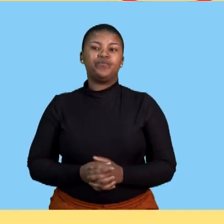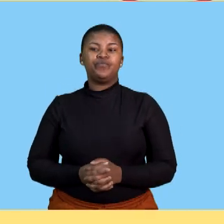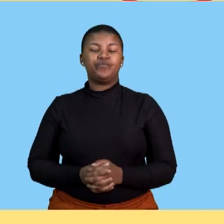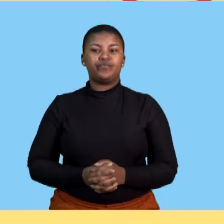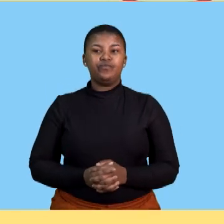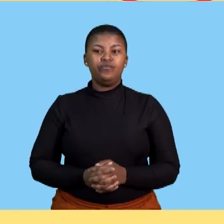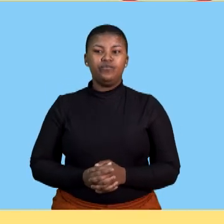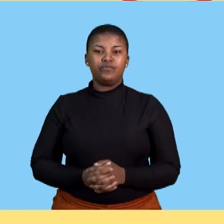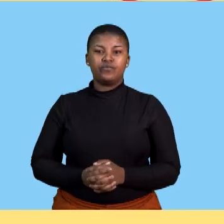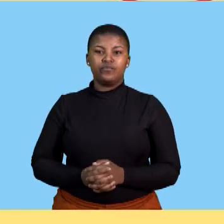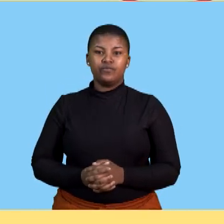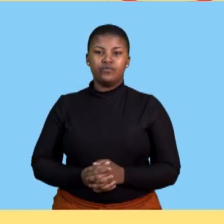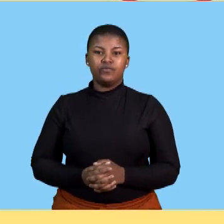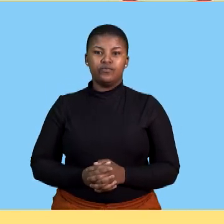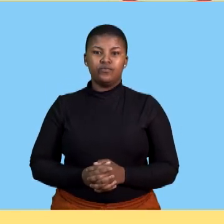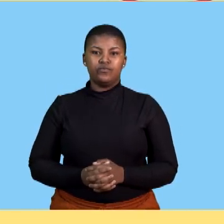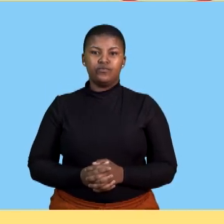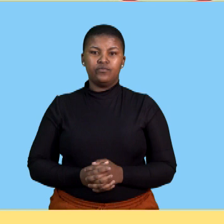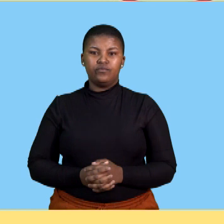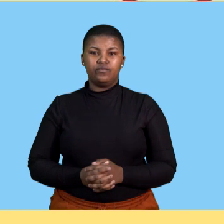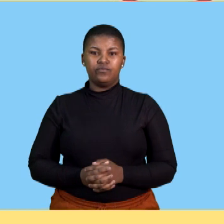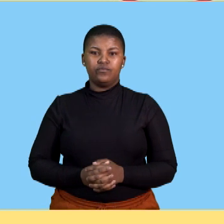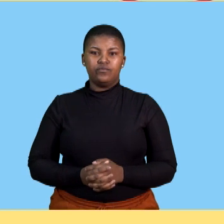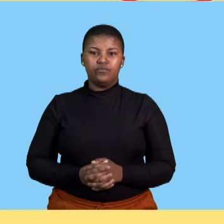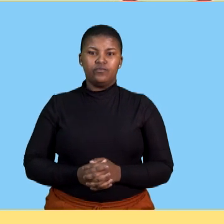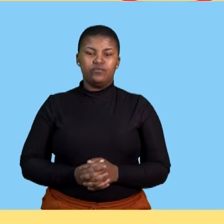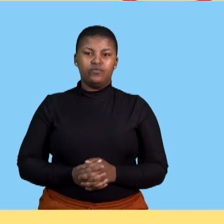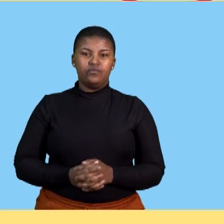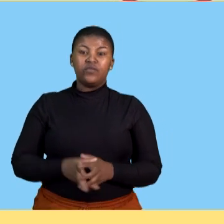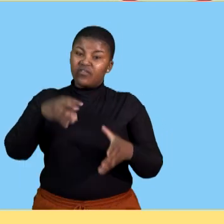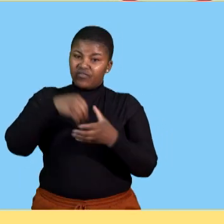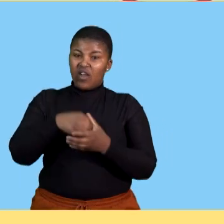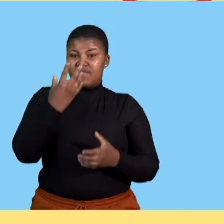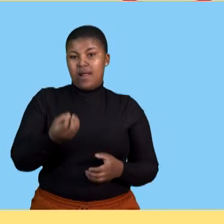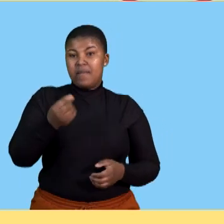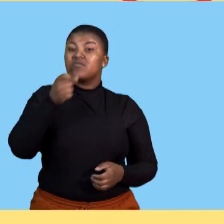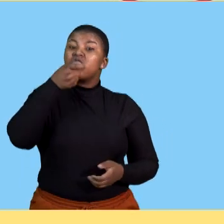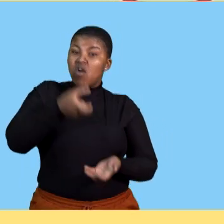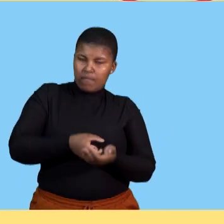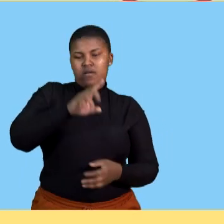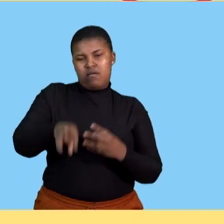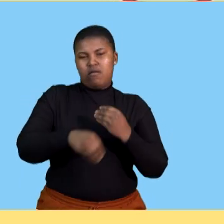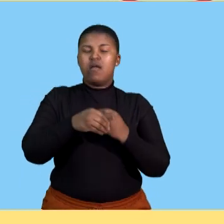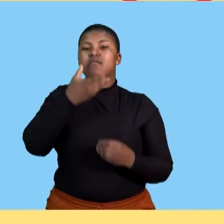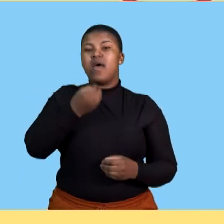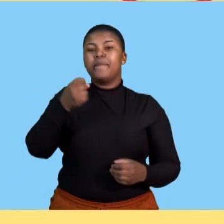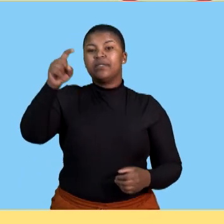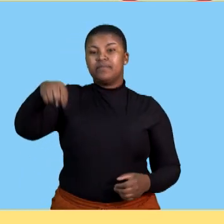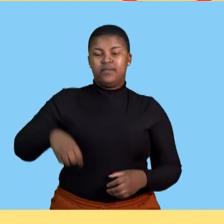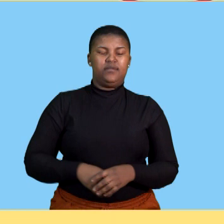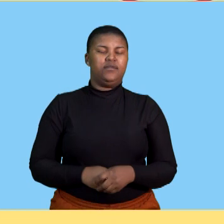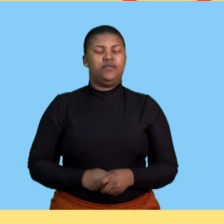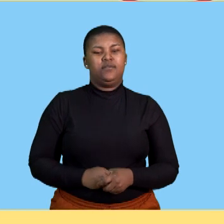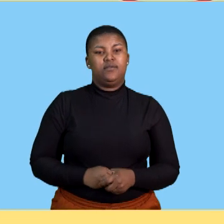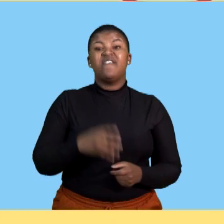figures. These are your figures. You need to include figures when you comment. The percentage net profit on